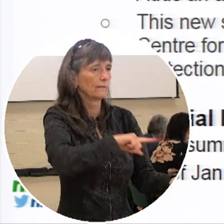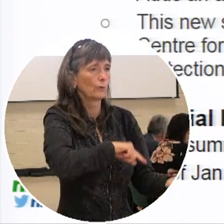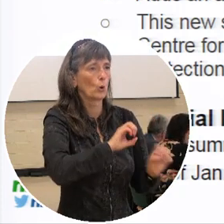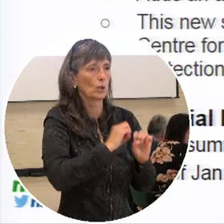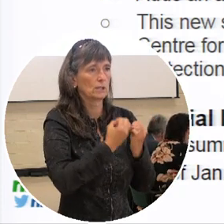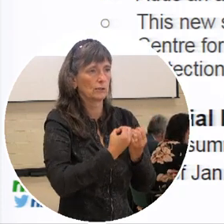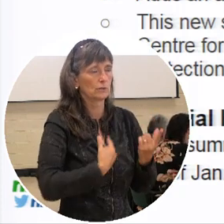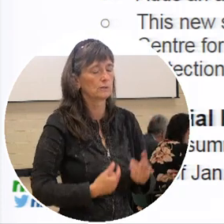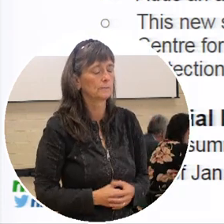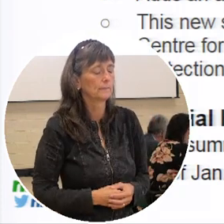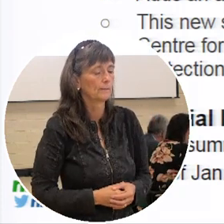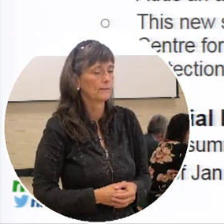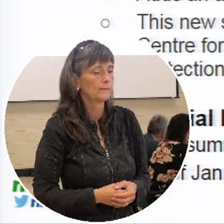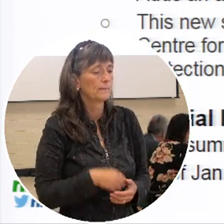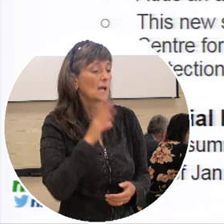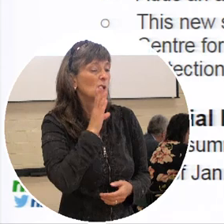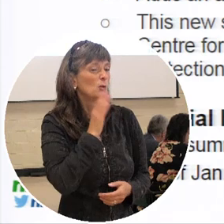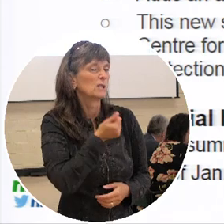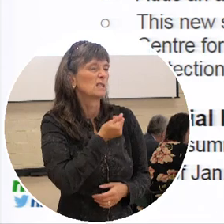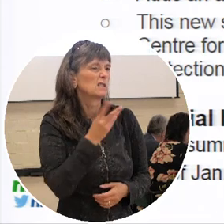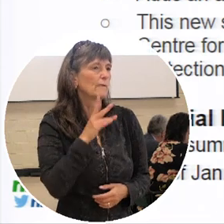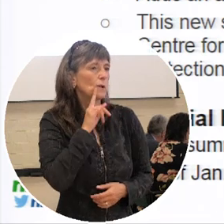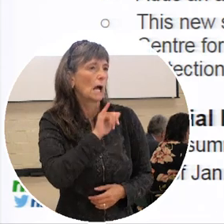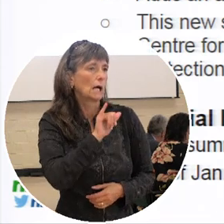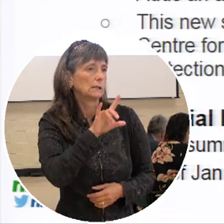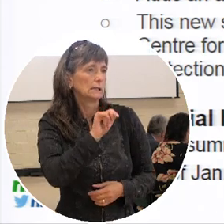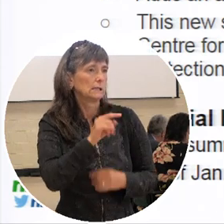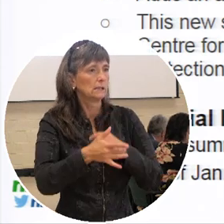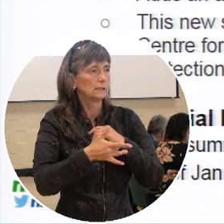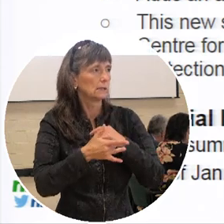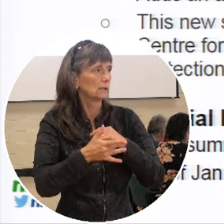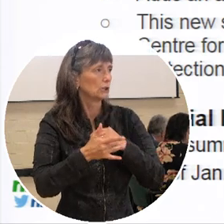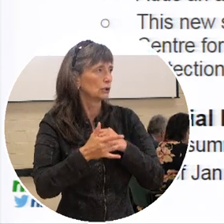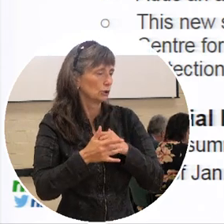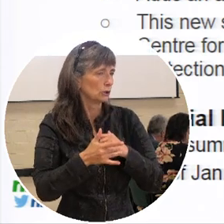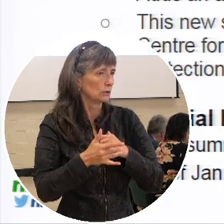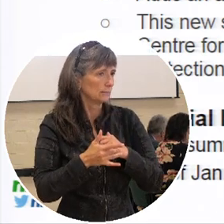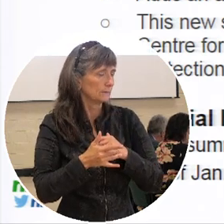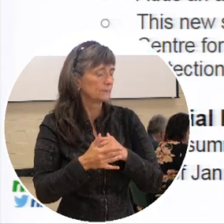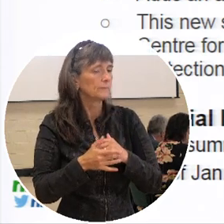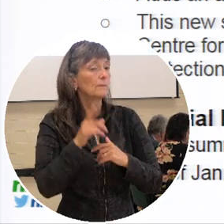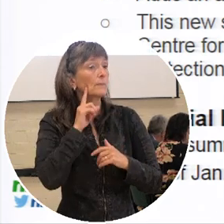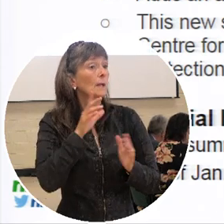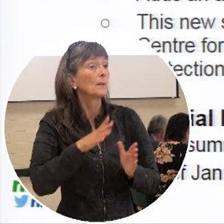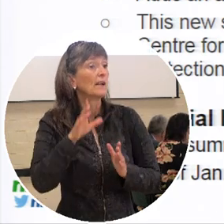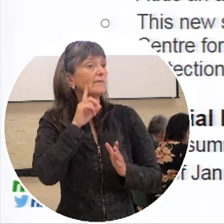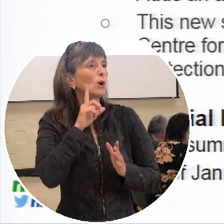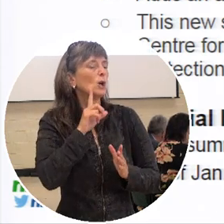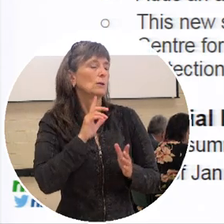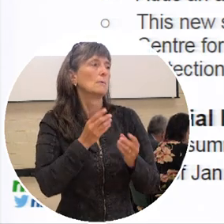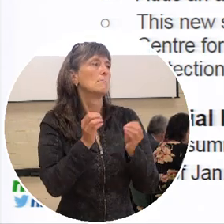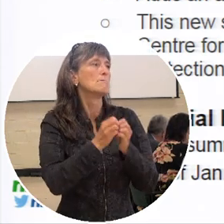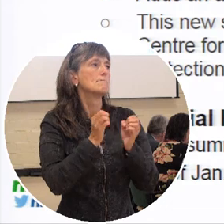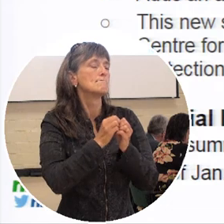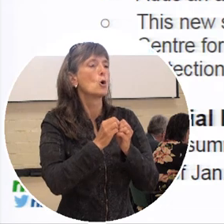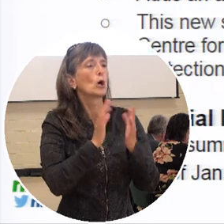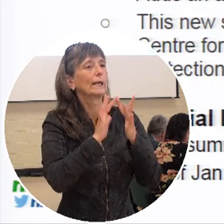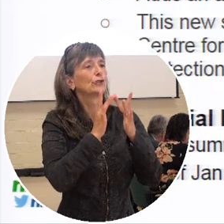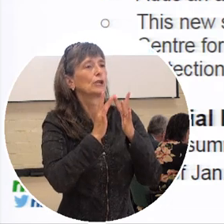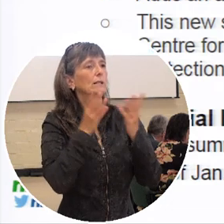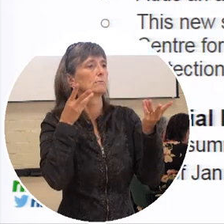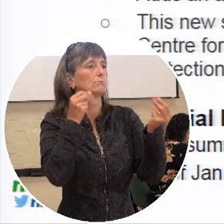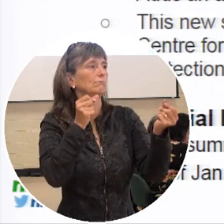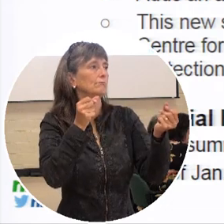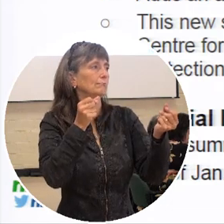we're going to have a number of IT initiatives, specifically around enhancing our broadband connectivity. So this